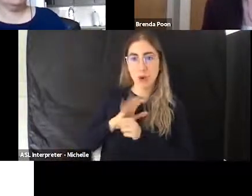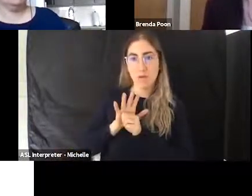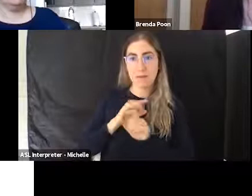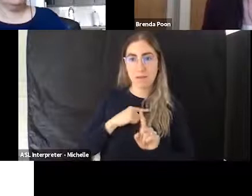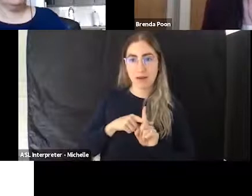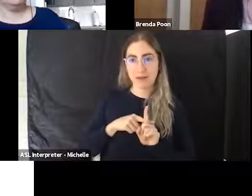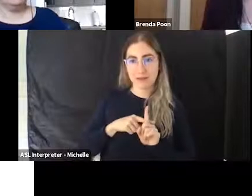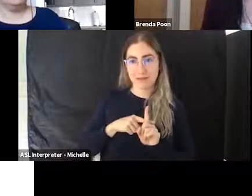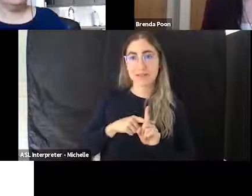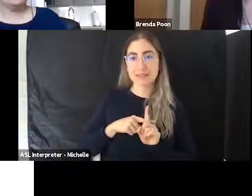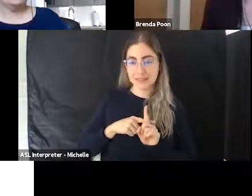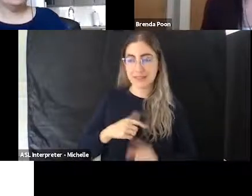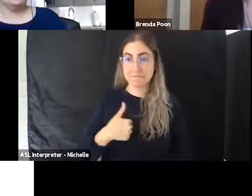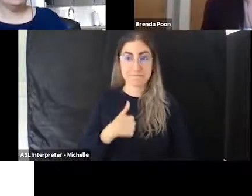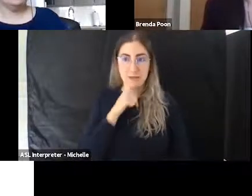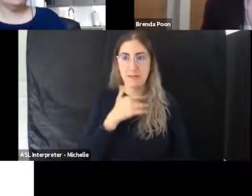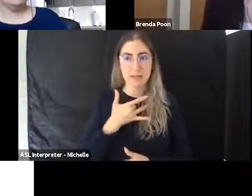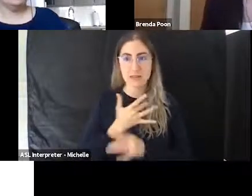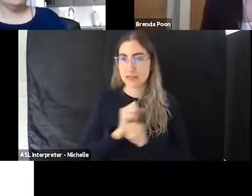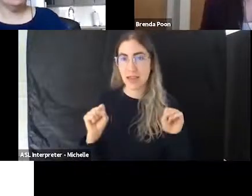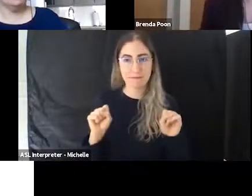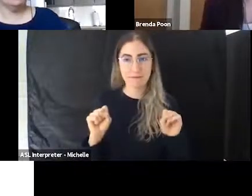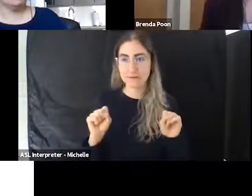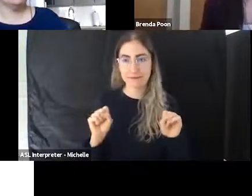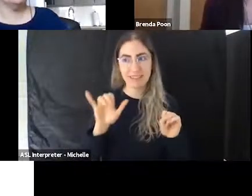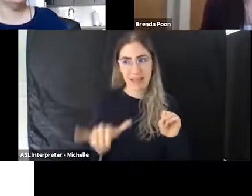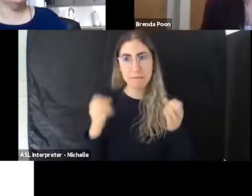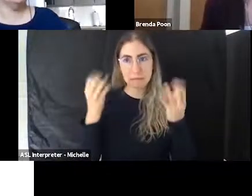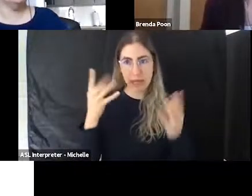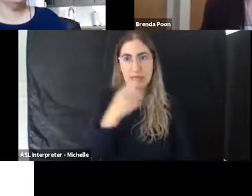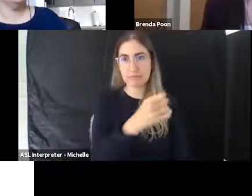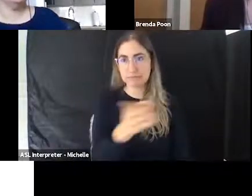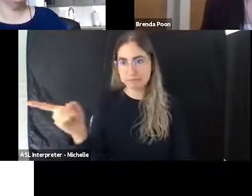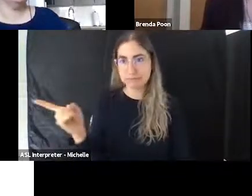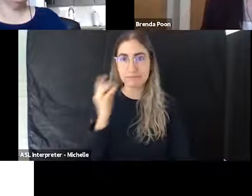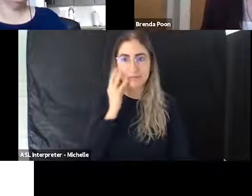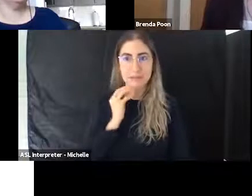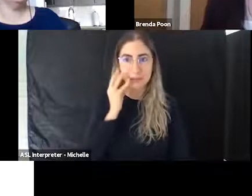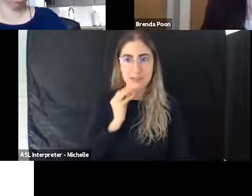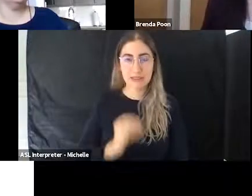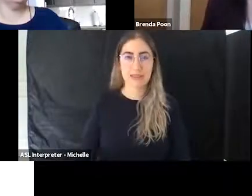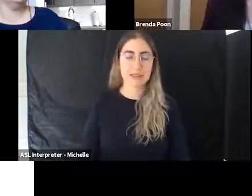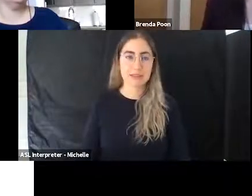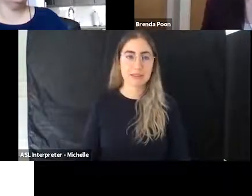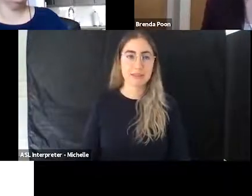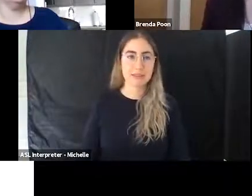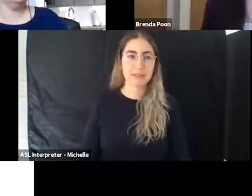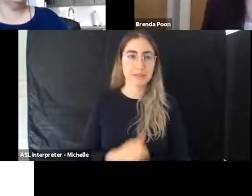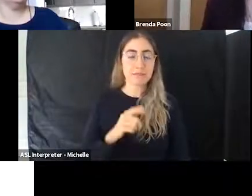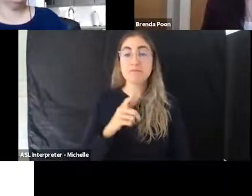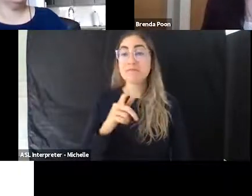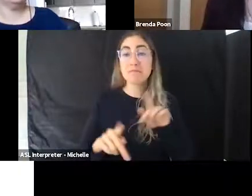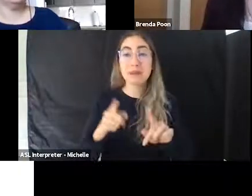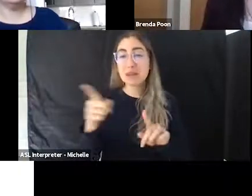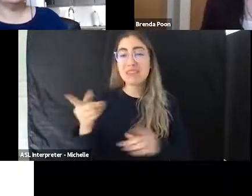setting. So a fear of others not respecting guidelines, the lack of enforcement, again, of those